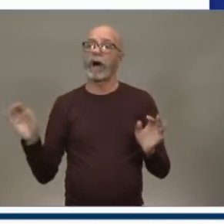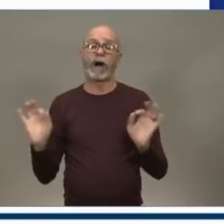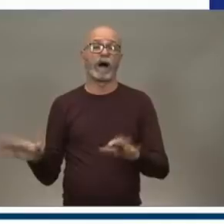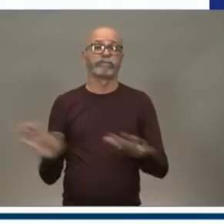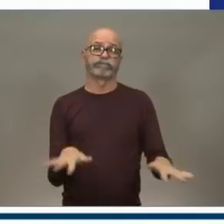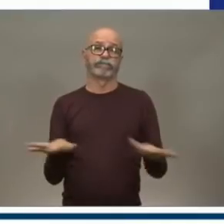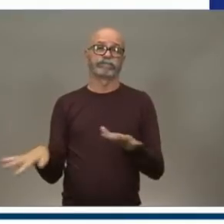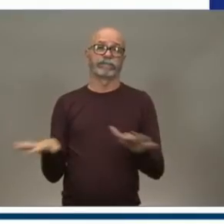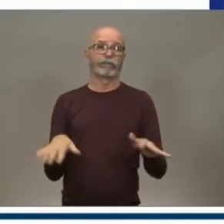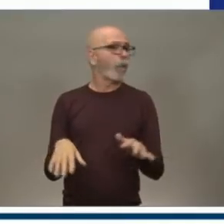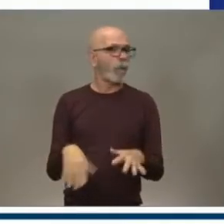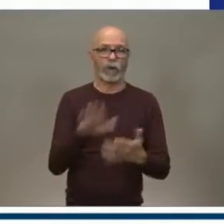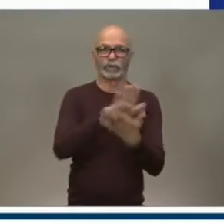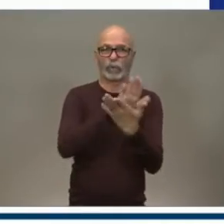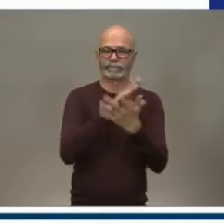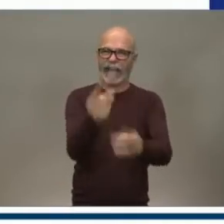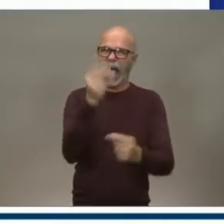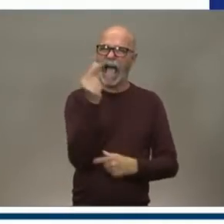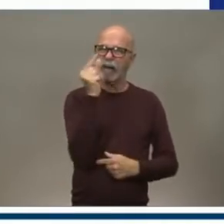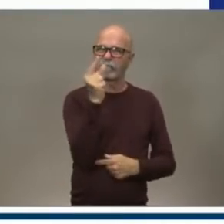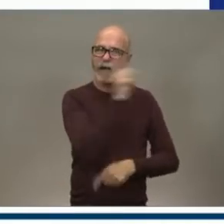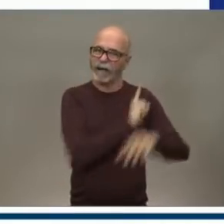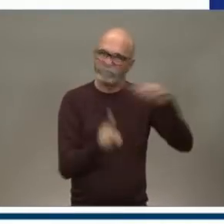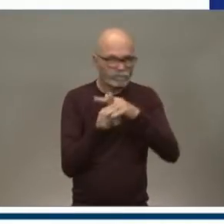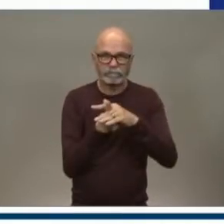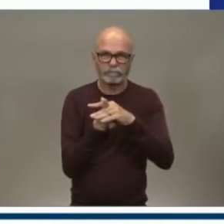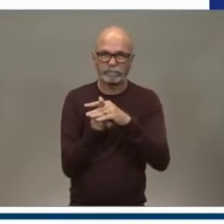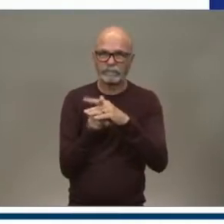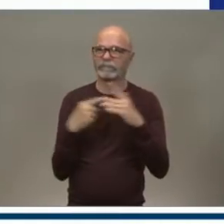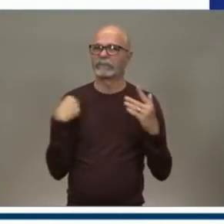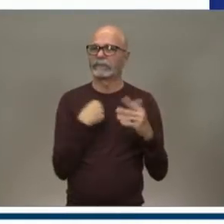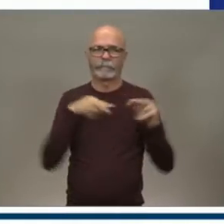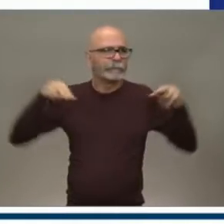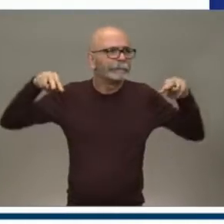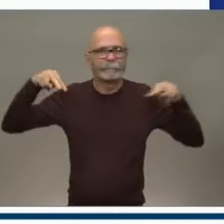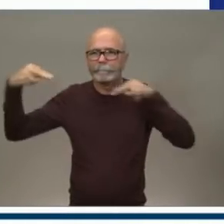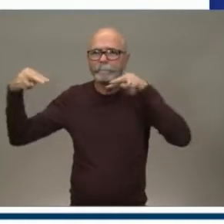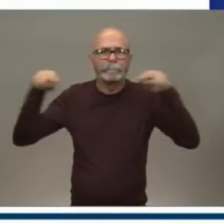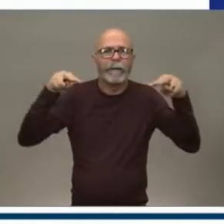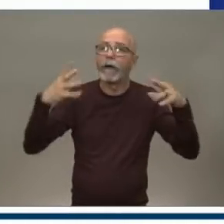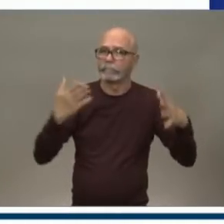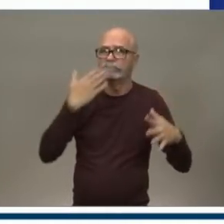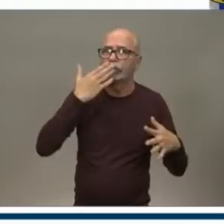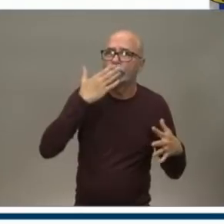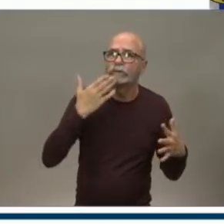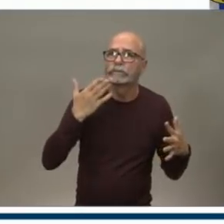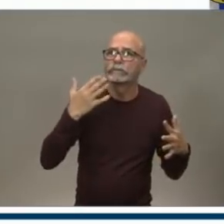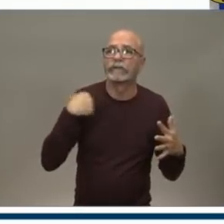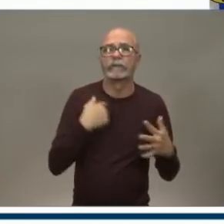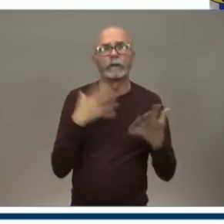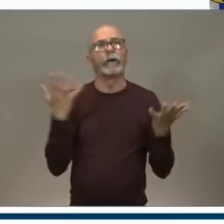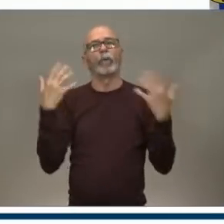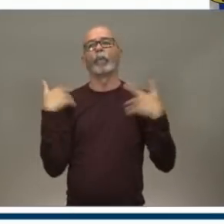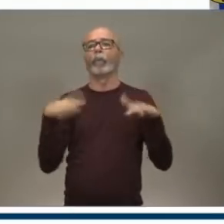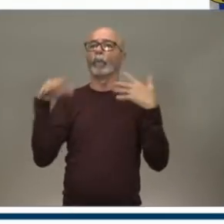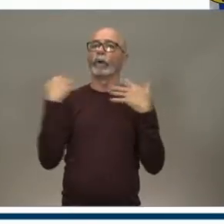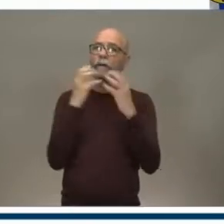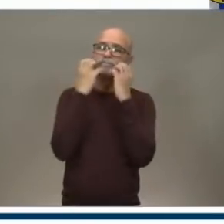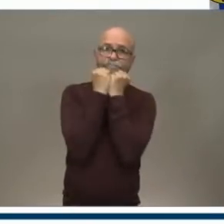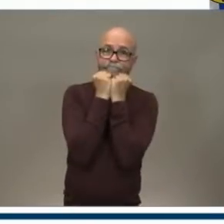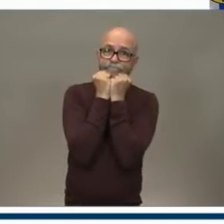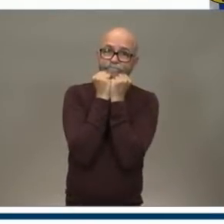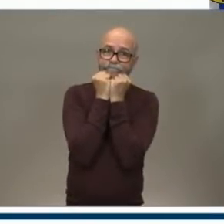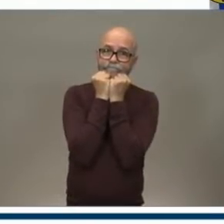we'll be vigilant on watching this. Listen, keeps us up. There's no question about it. Next question will go to Andrew Rankin with the